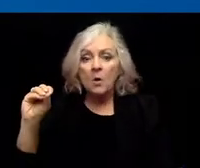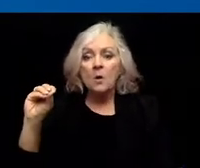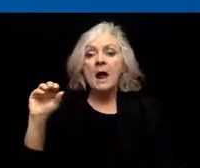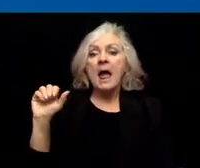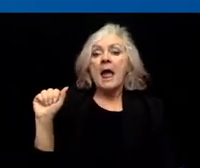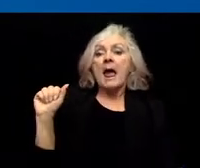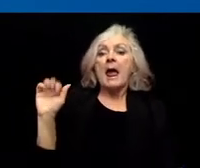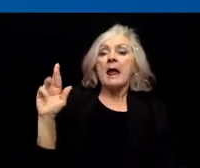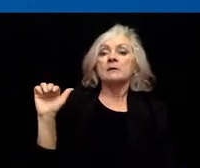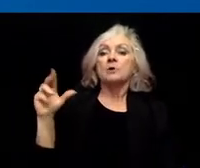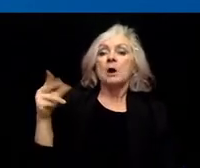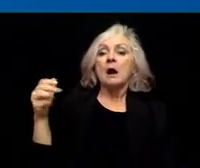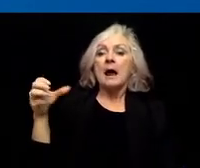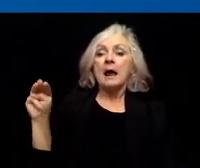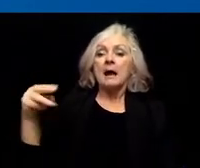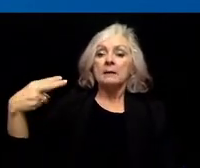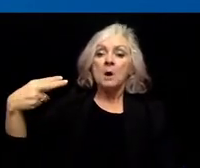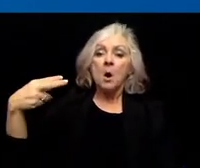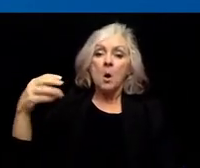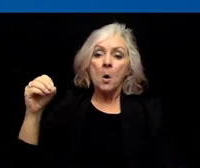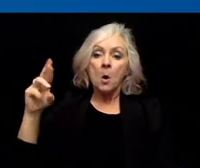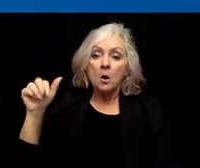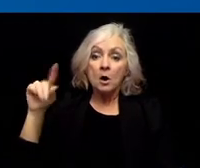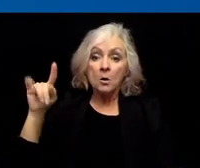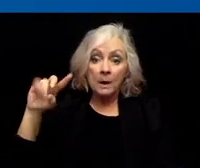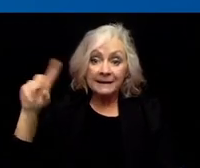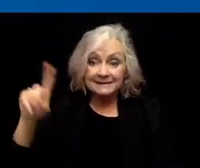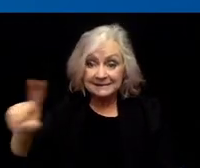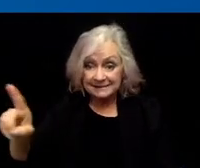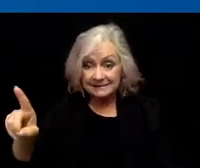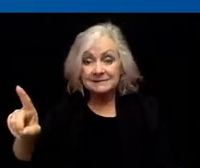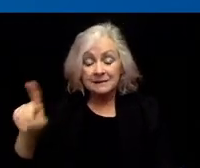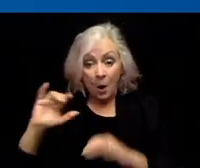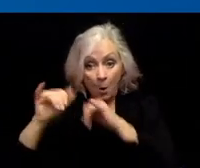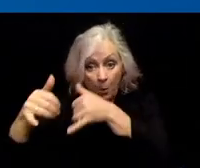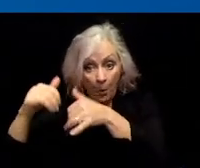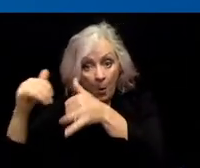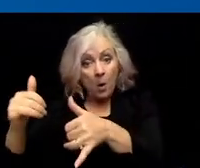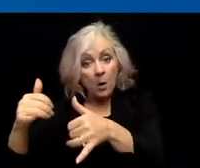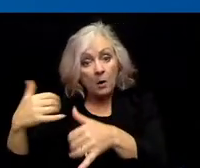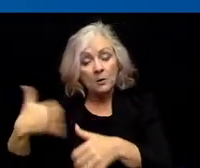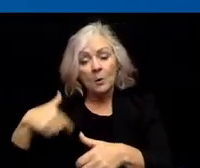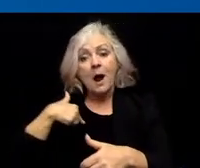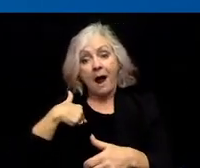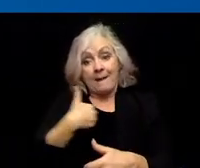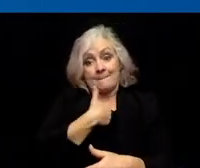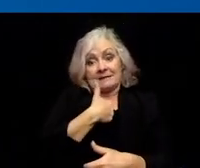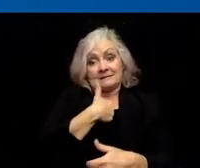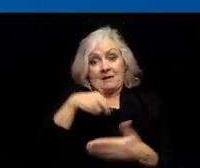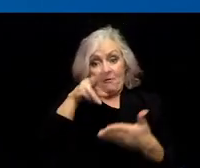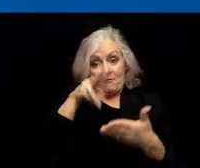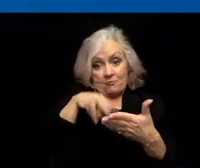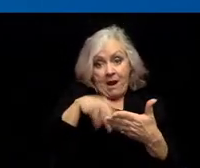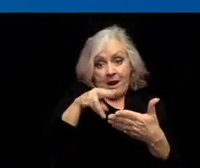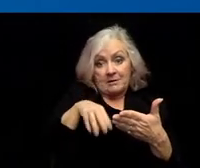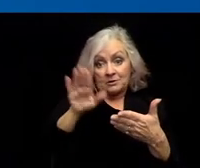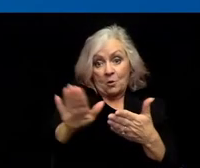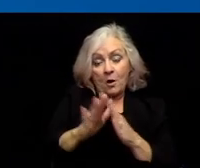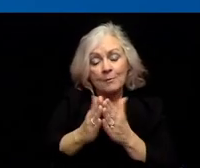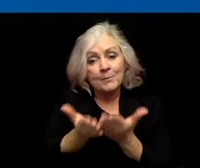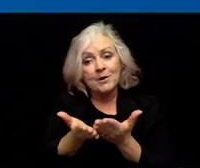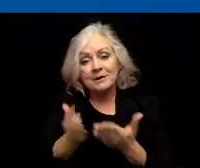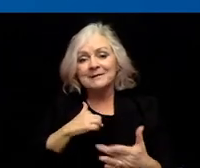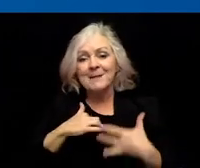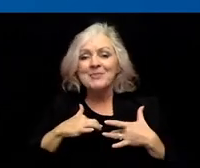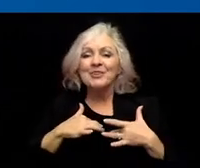is such an accomplished author. I know I have read and taken in several of your books. I'm so thrilled that you can be here